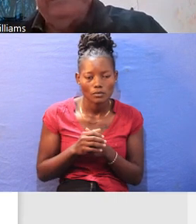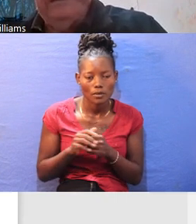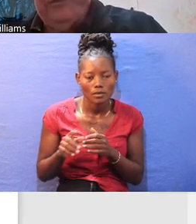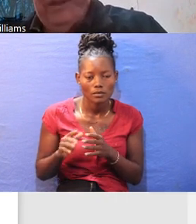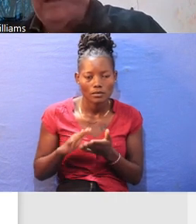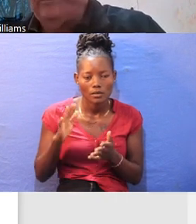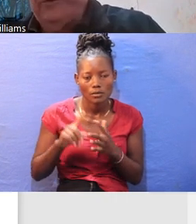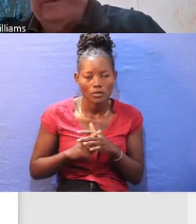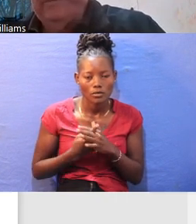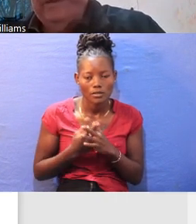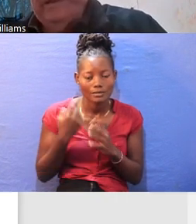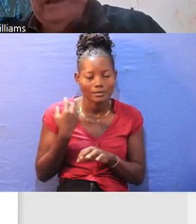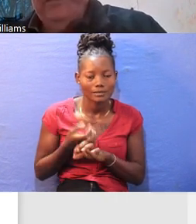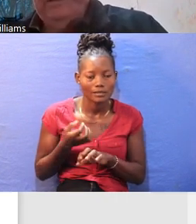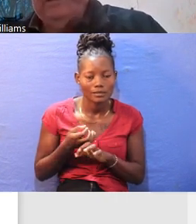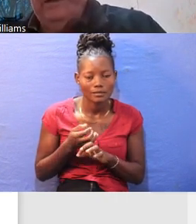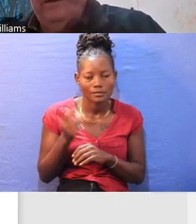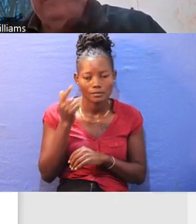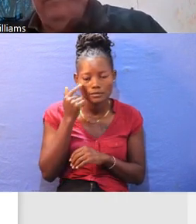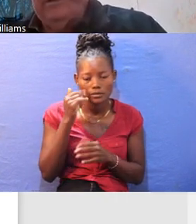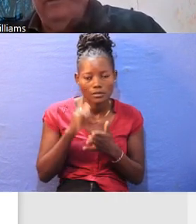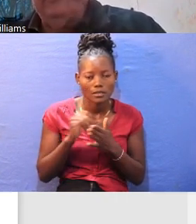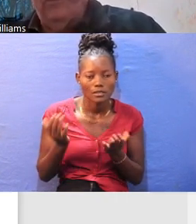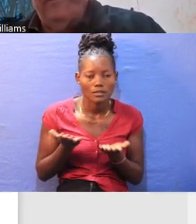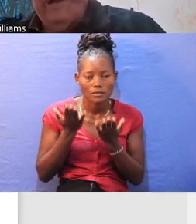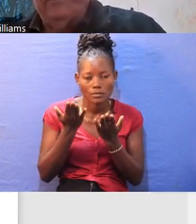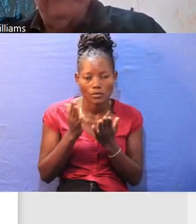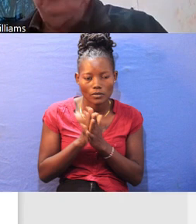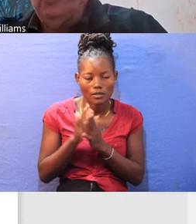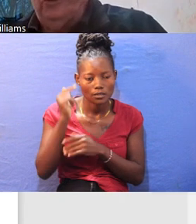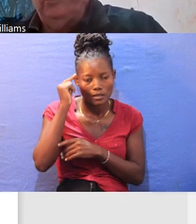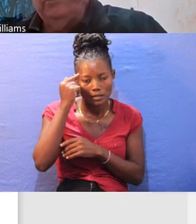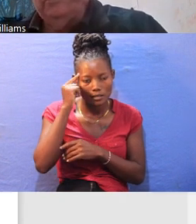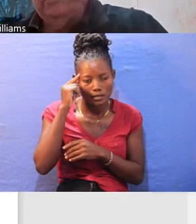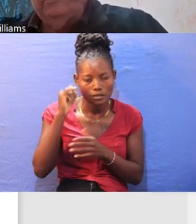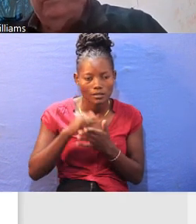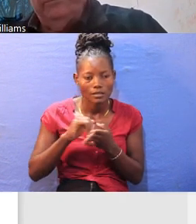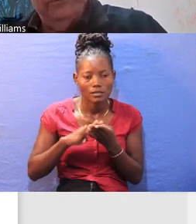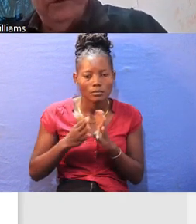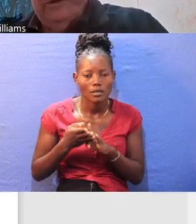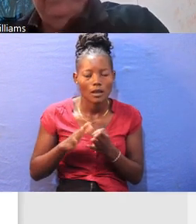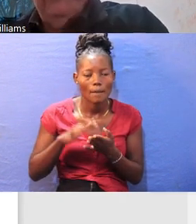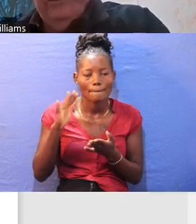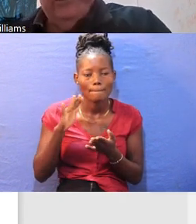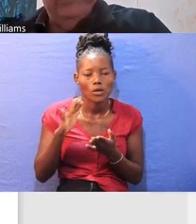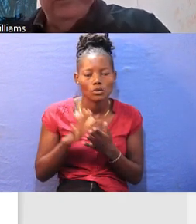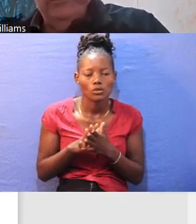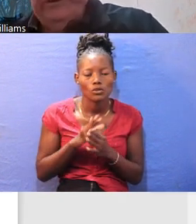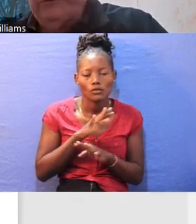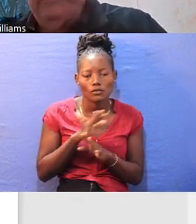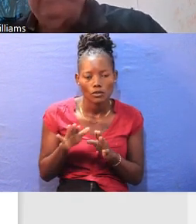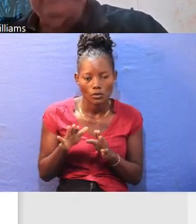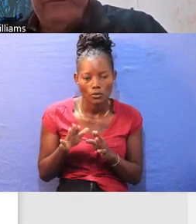to see that improvement. And I think it becomes more of a matter of neural innervation or